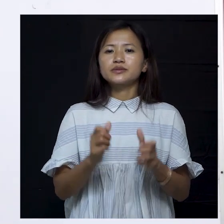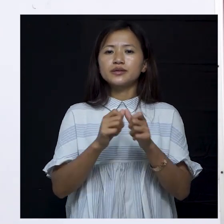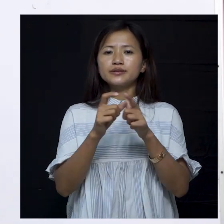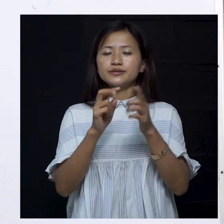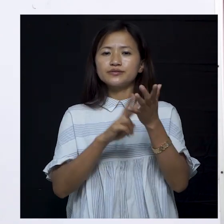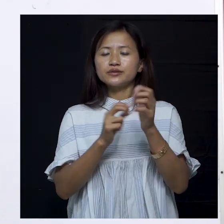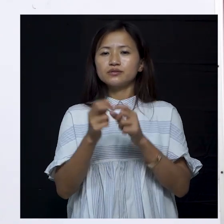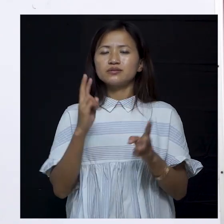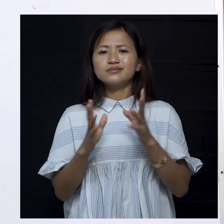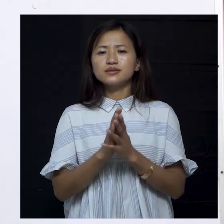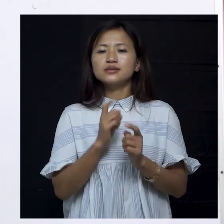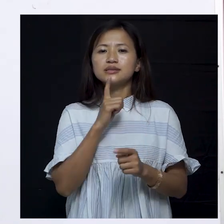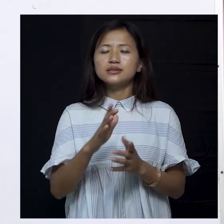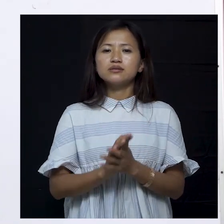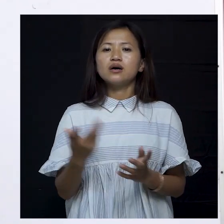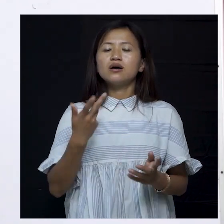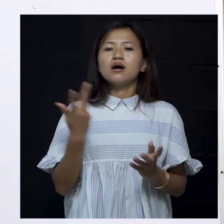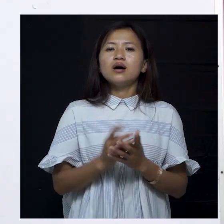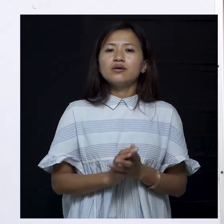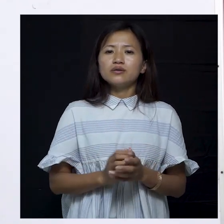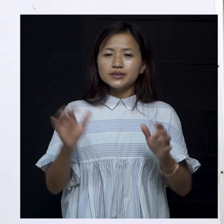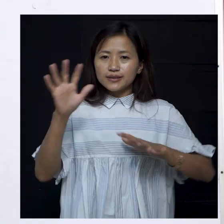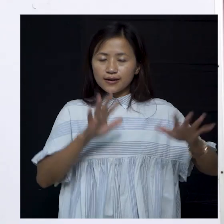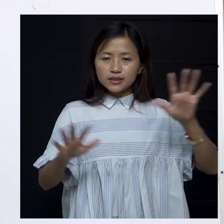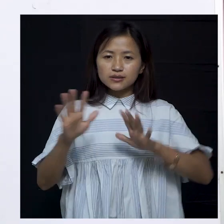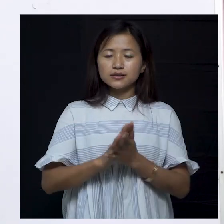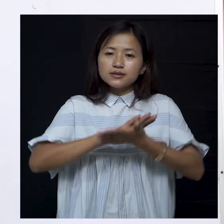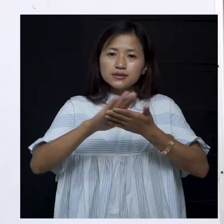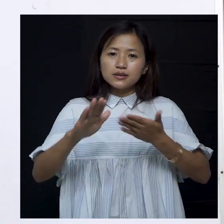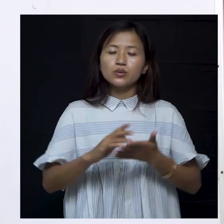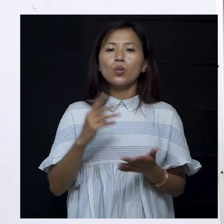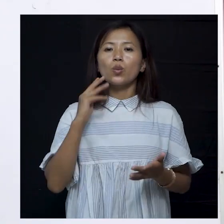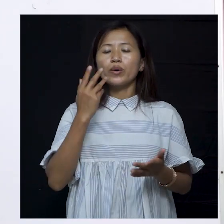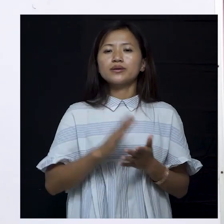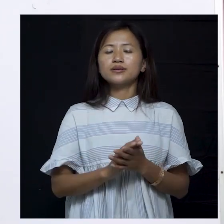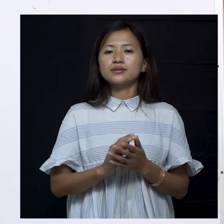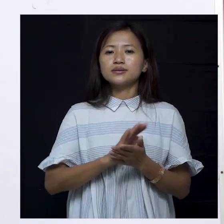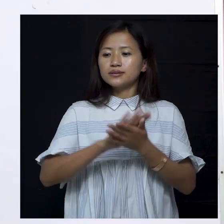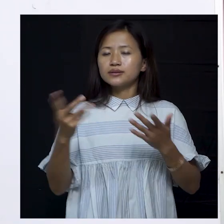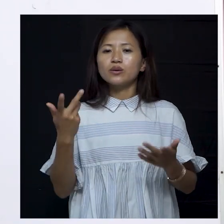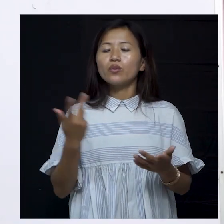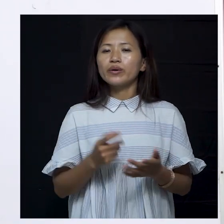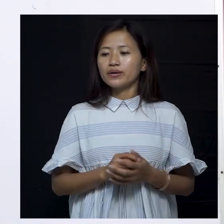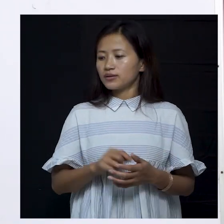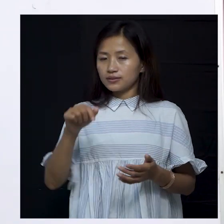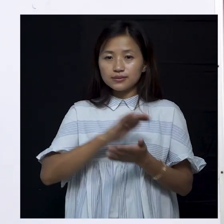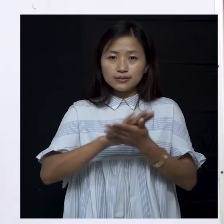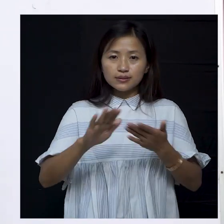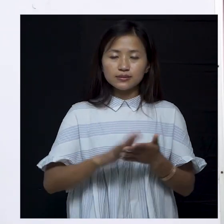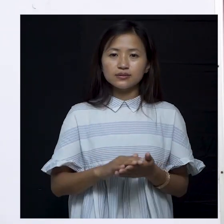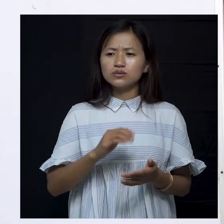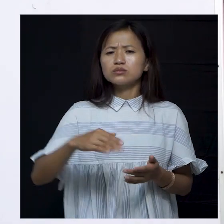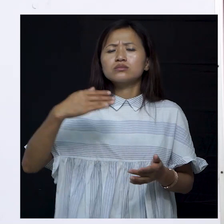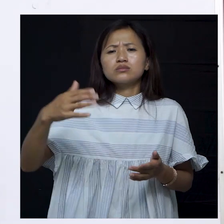tell you how something is done, how an action is done, when it is done, where it is done, and so on. Okay,